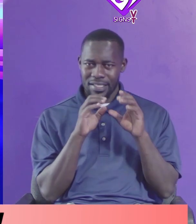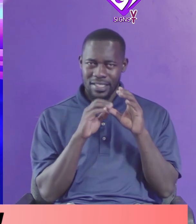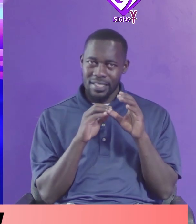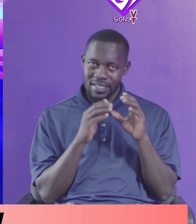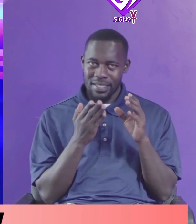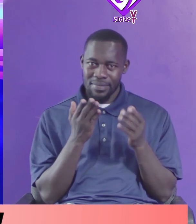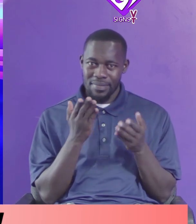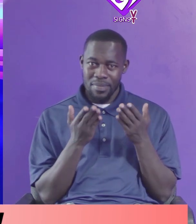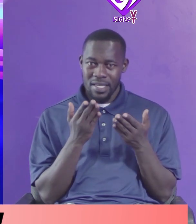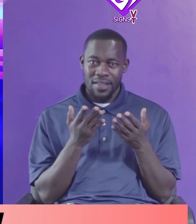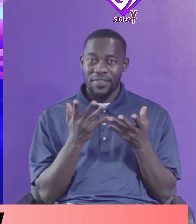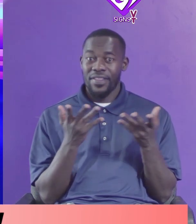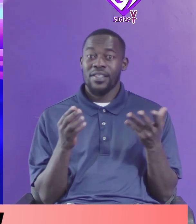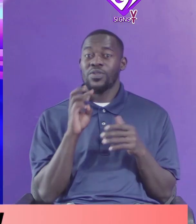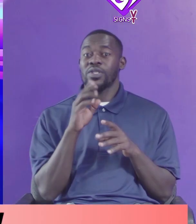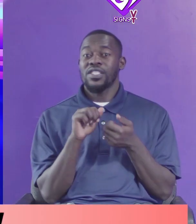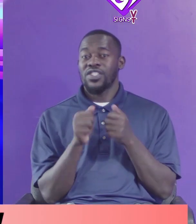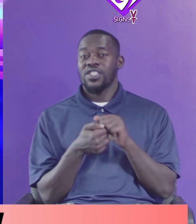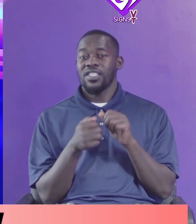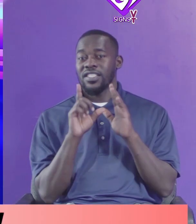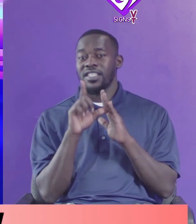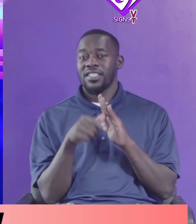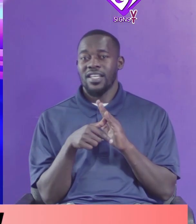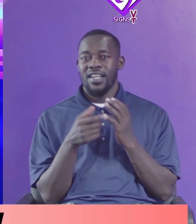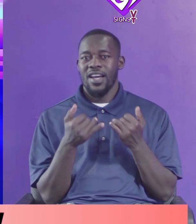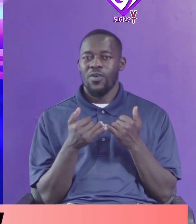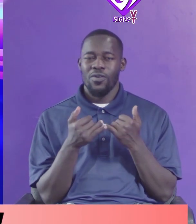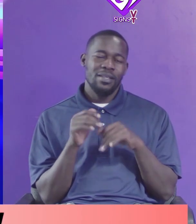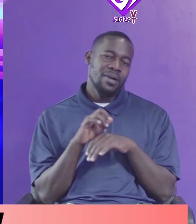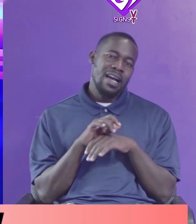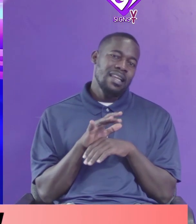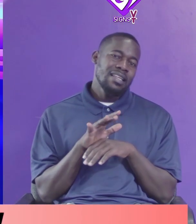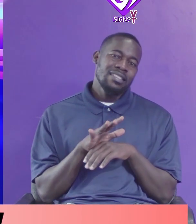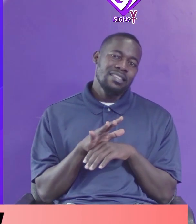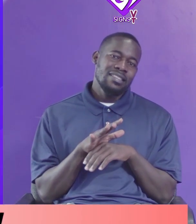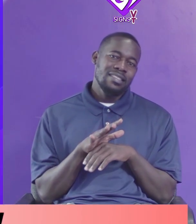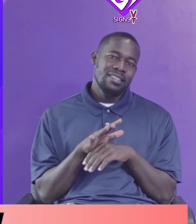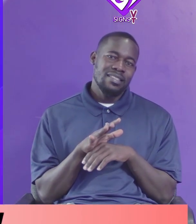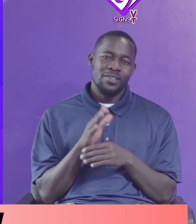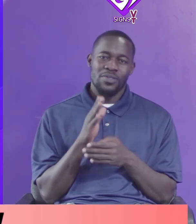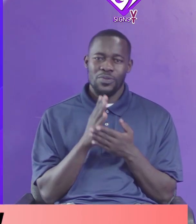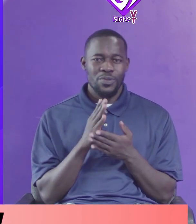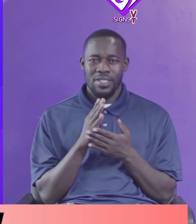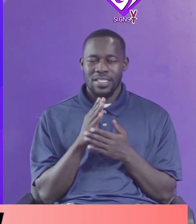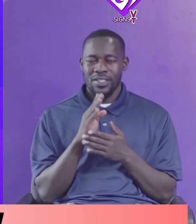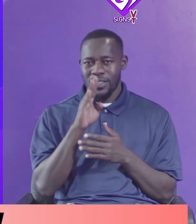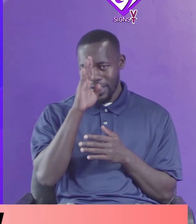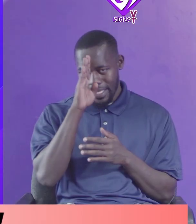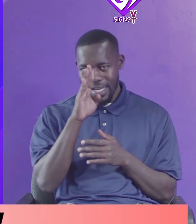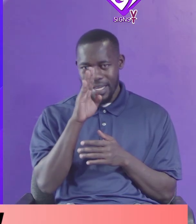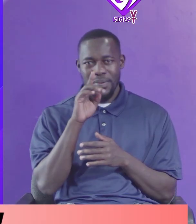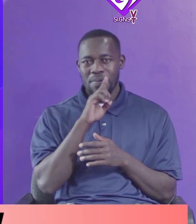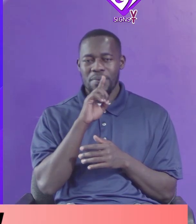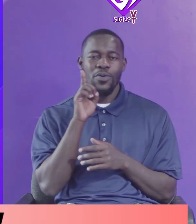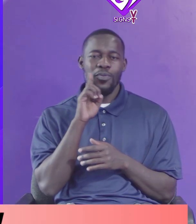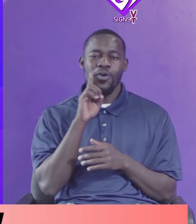some perspectives around that. So let's see how that really goes. Exactly. Ladies and gentlemen, of course, it is the Super Sunday coming up this weekend. Chelsea at